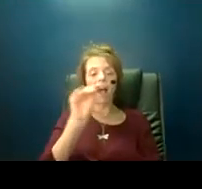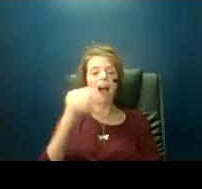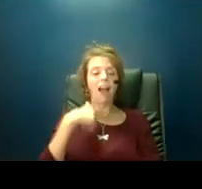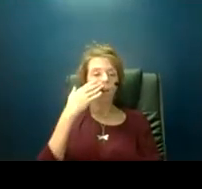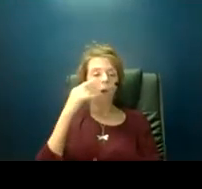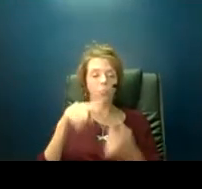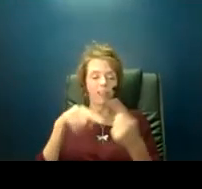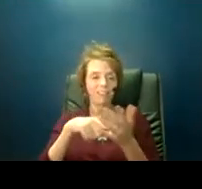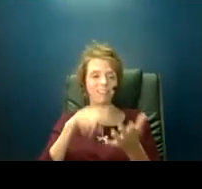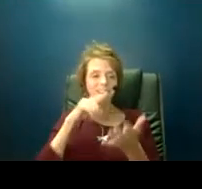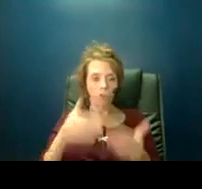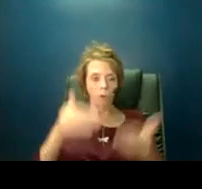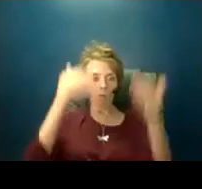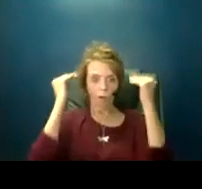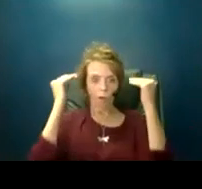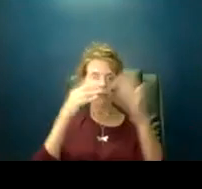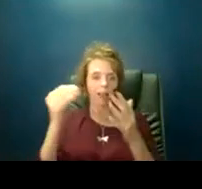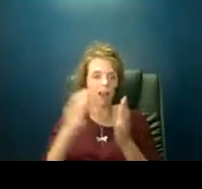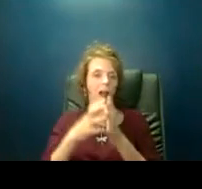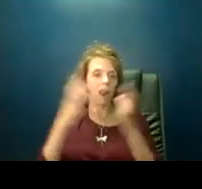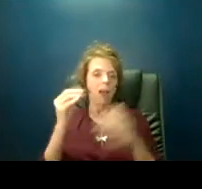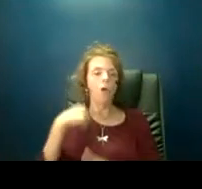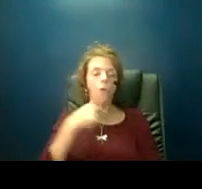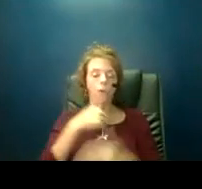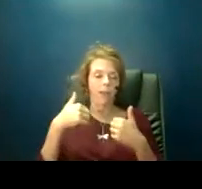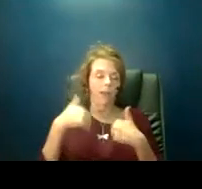overwhelming and a lot, and you know, we've